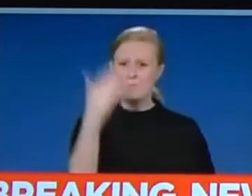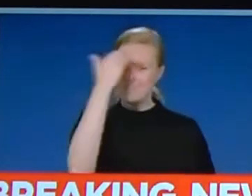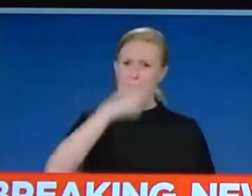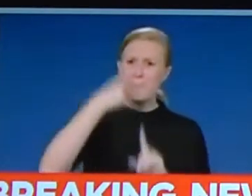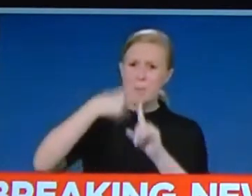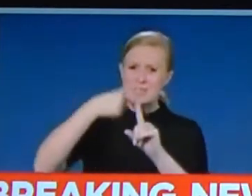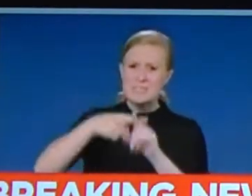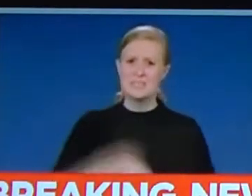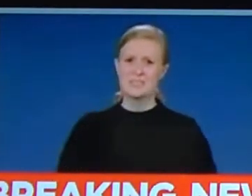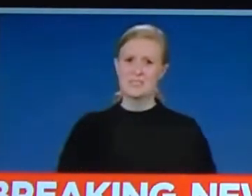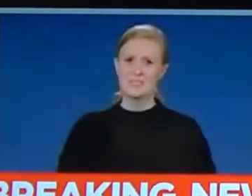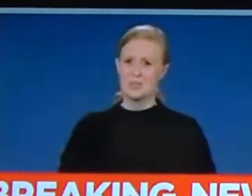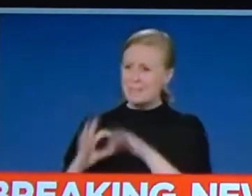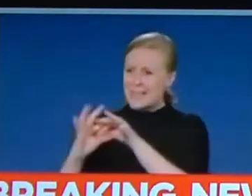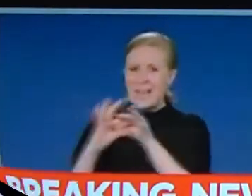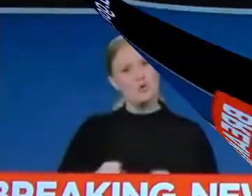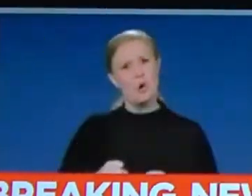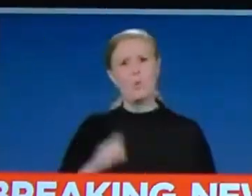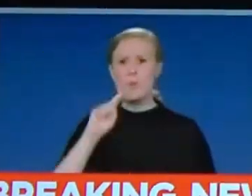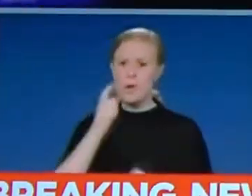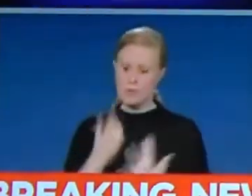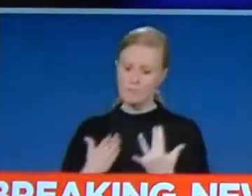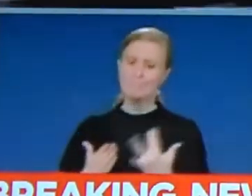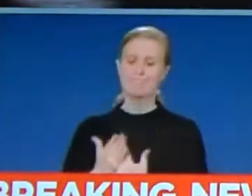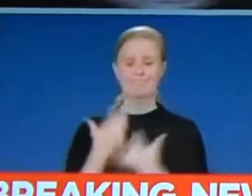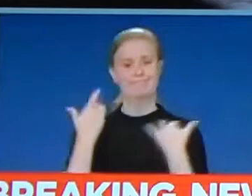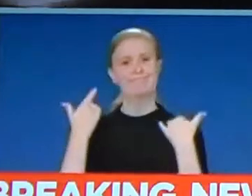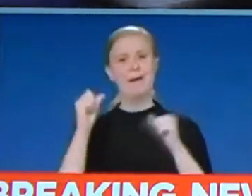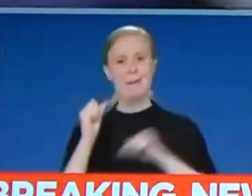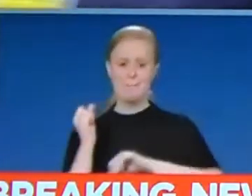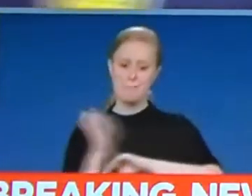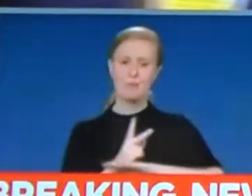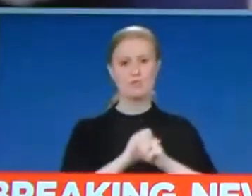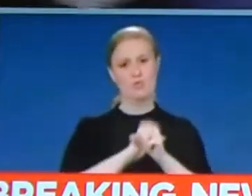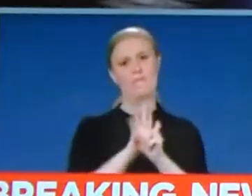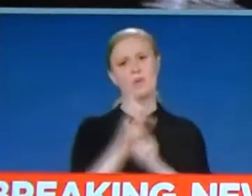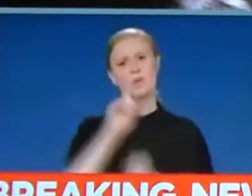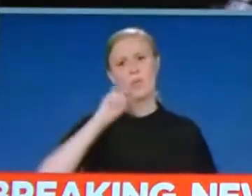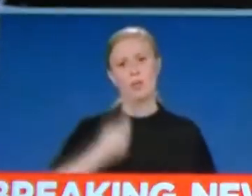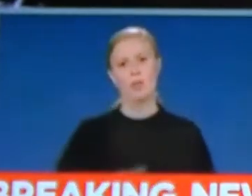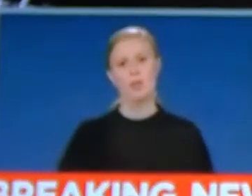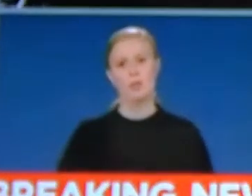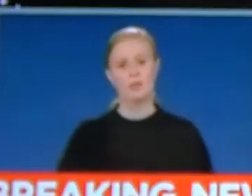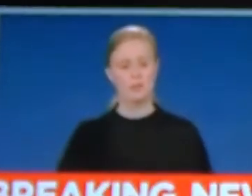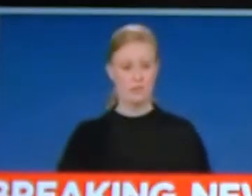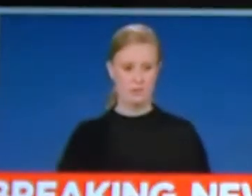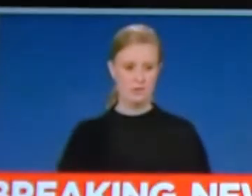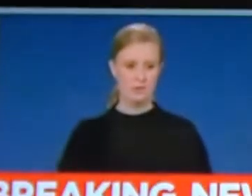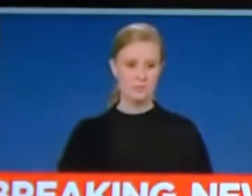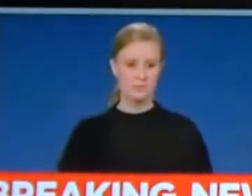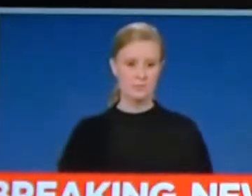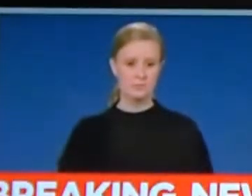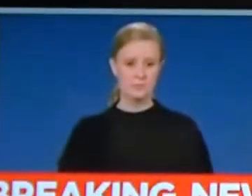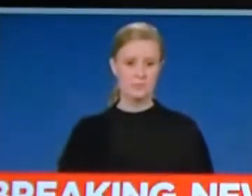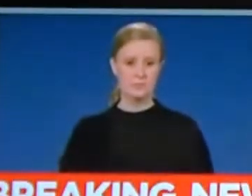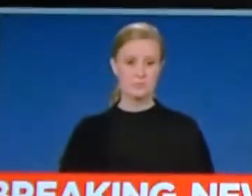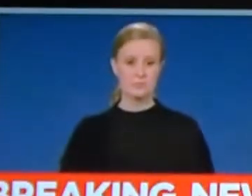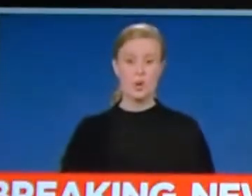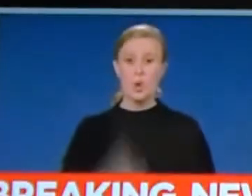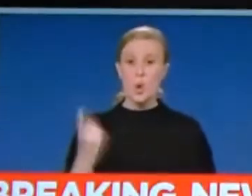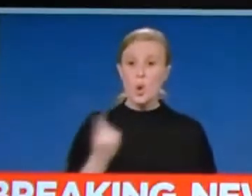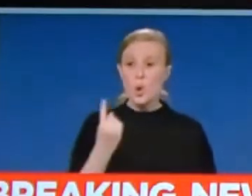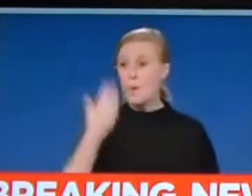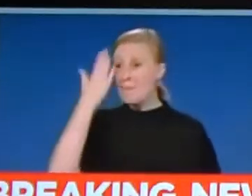strong. We will get through this together. Thanks, PM. And we want all parents who have to